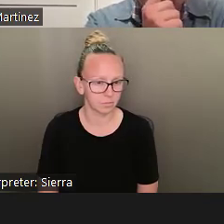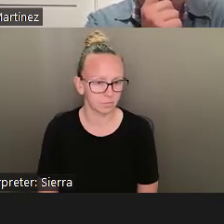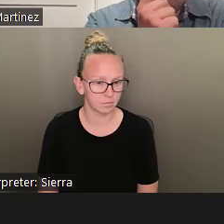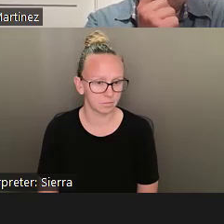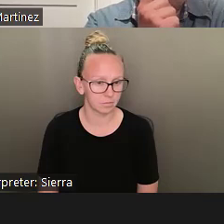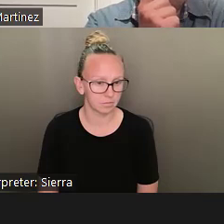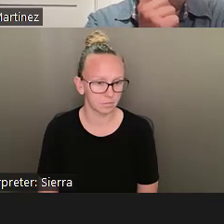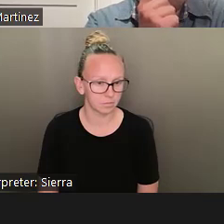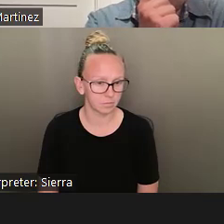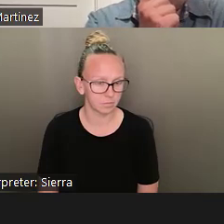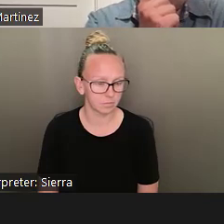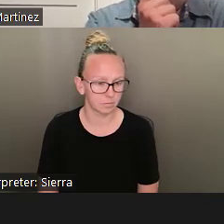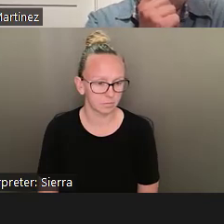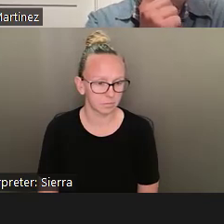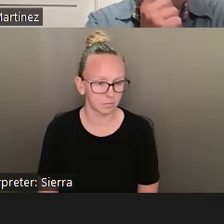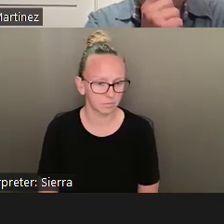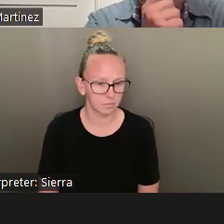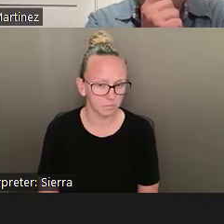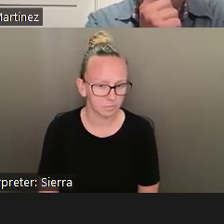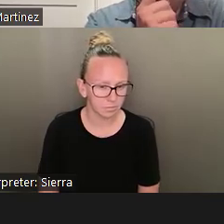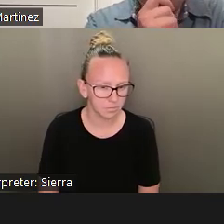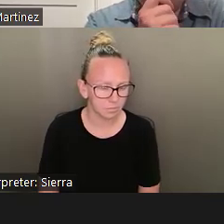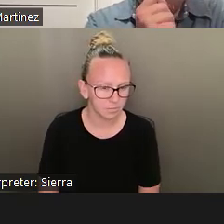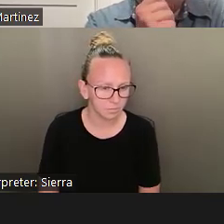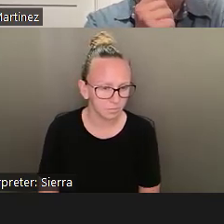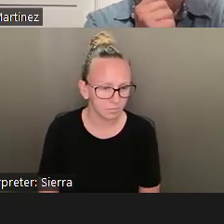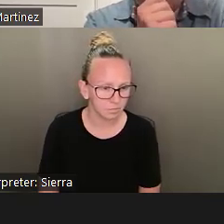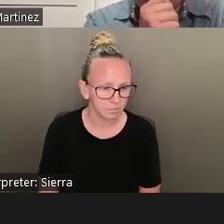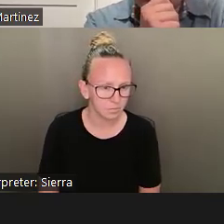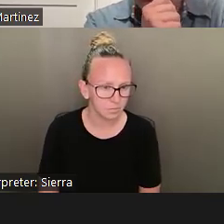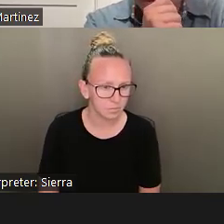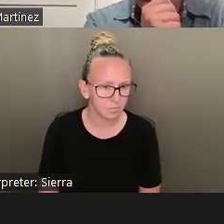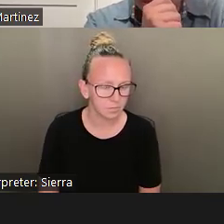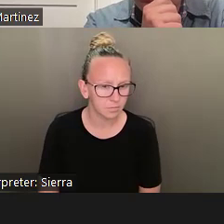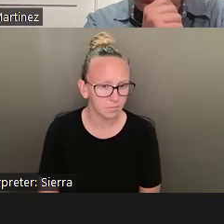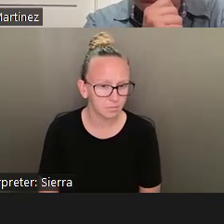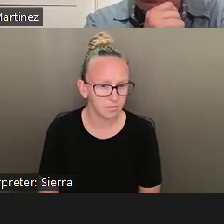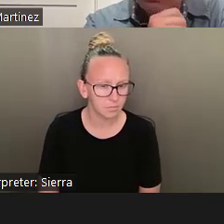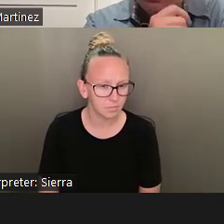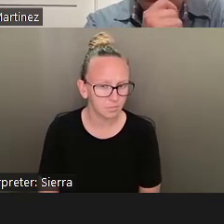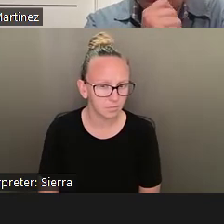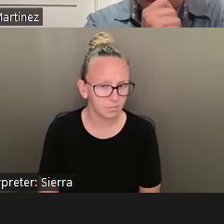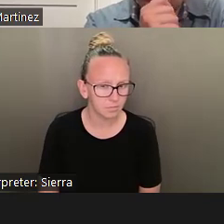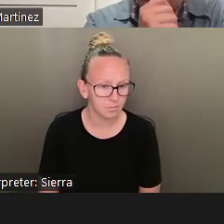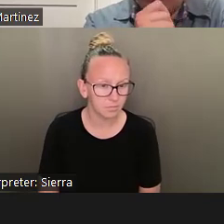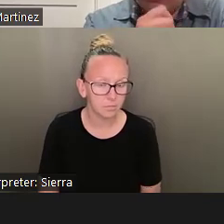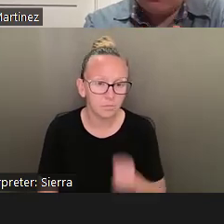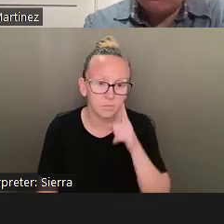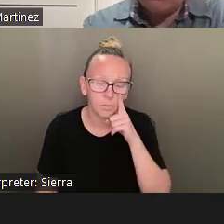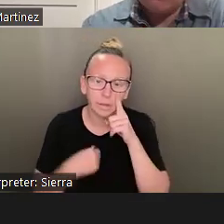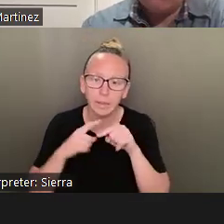warmer than usual. I got blessed with a patchy sun, a break in the wind.